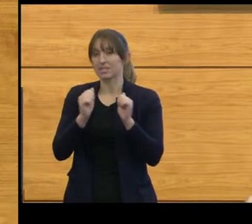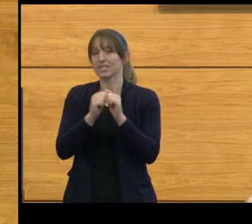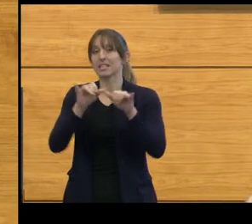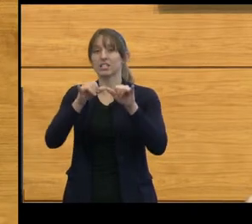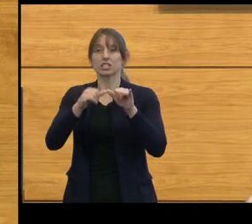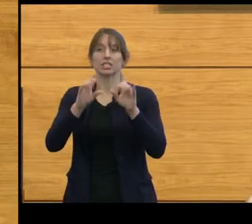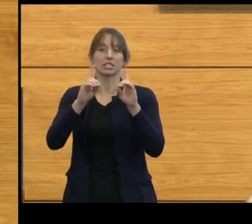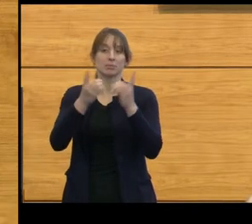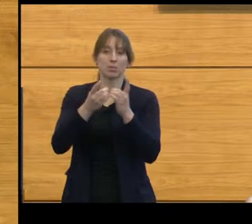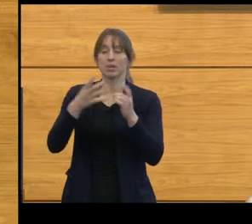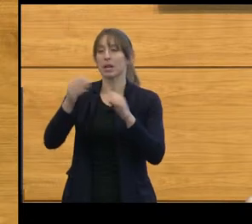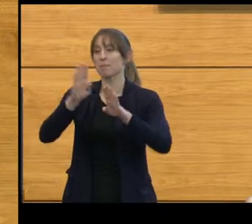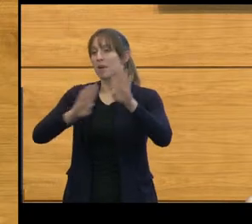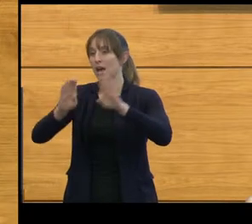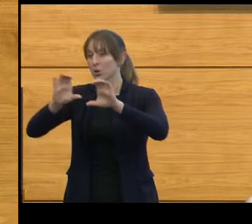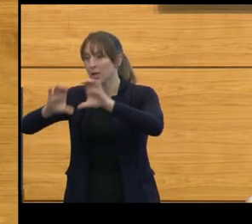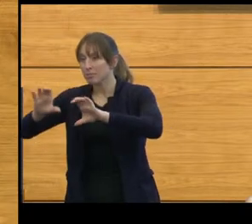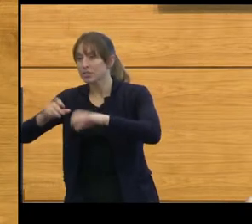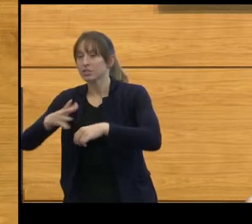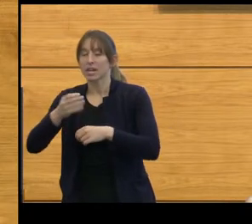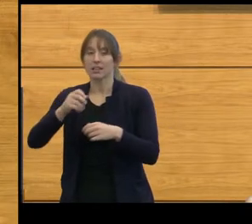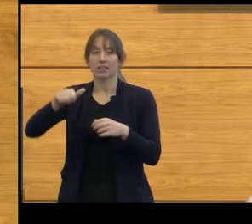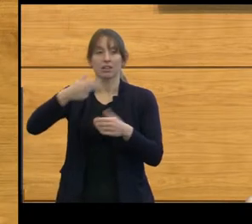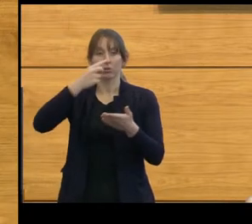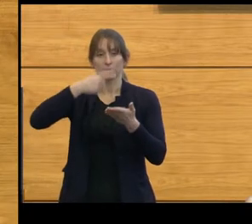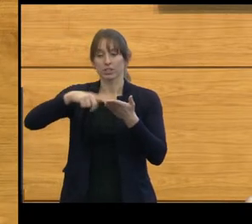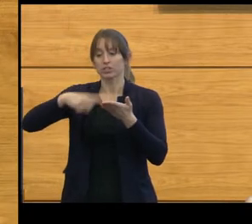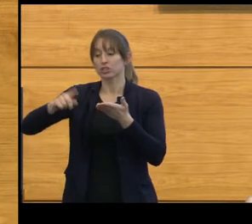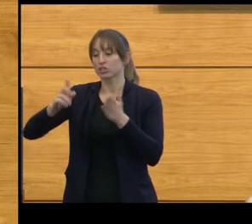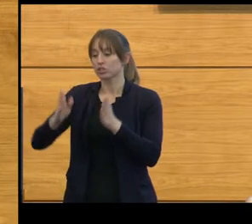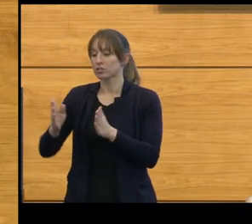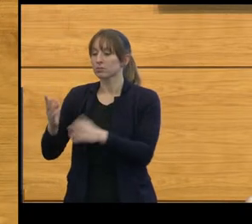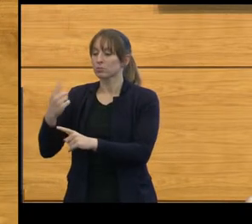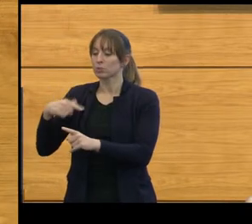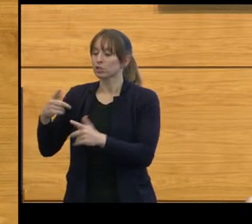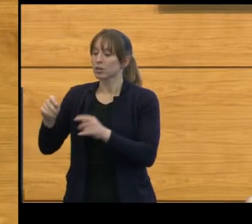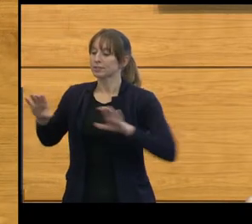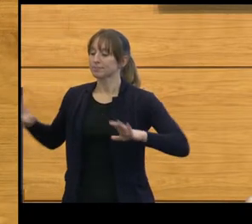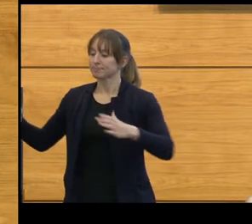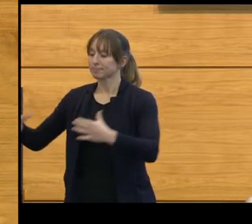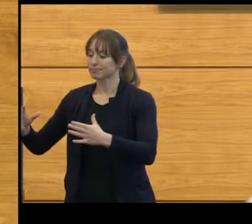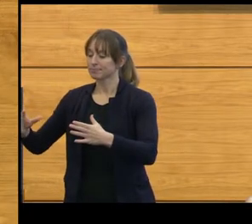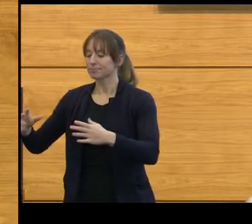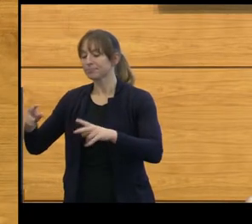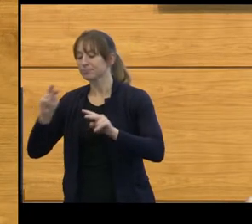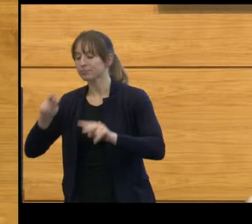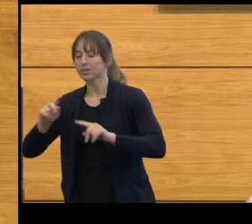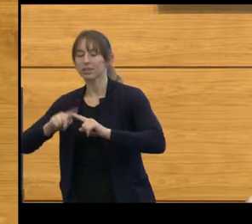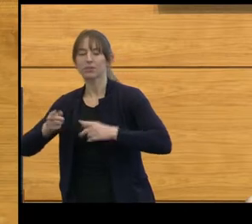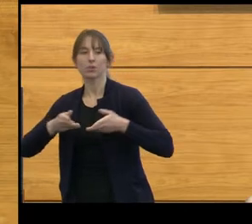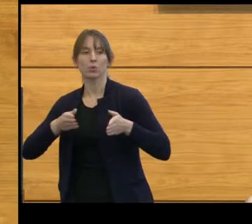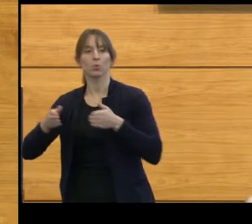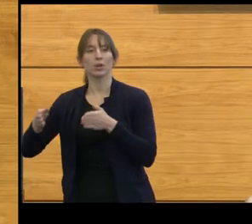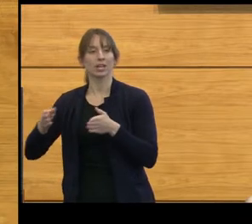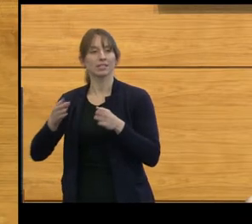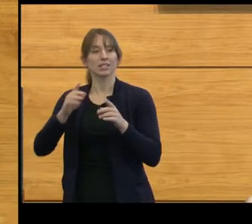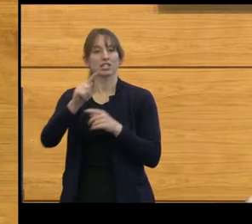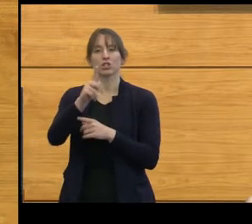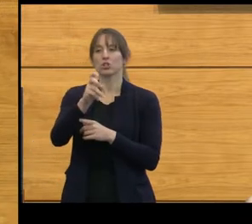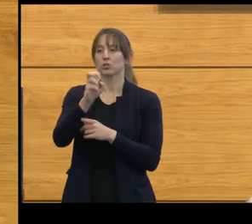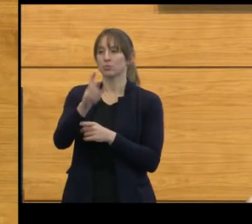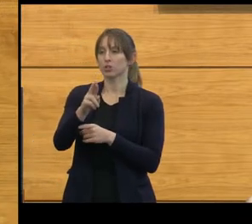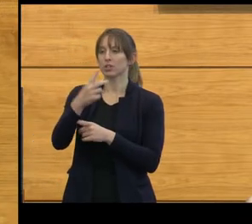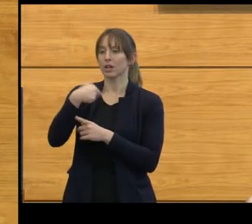biochemistry, and with our a variety of researchers to look at ways in which we could look at the tumors that we were resecting and whether